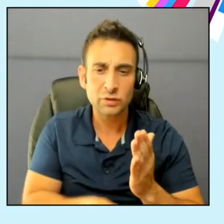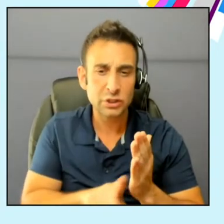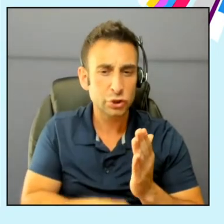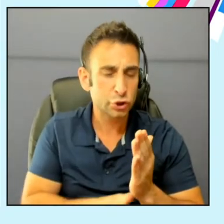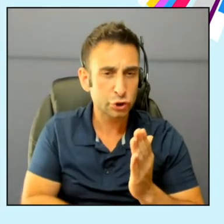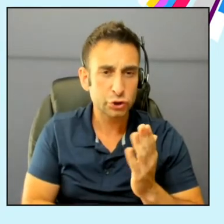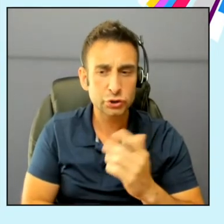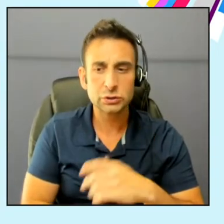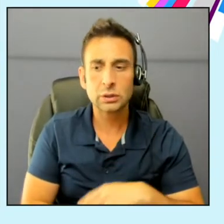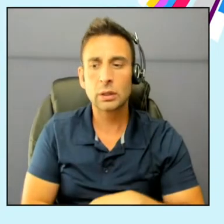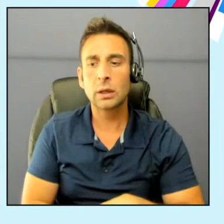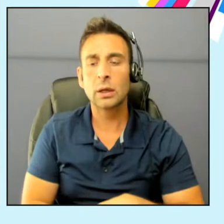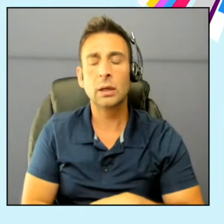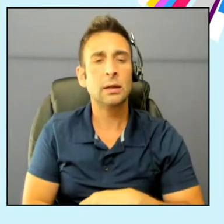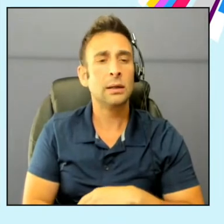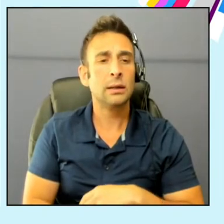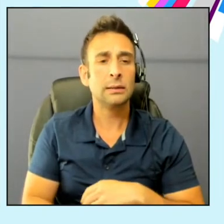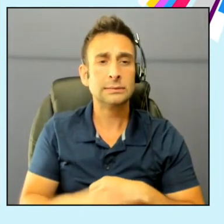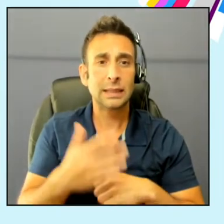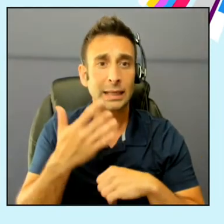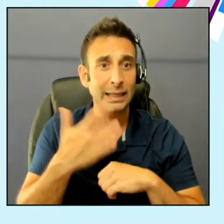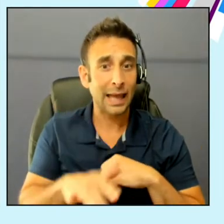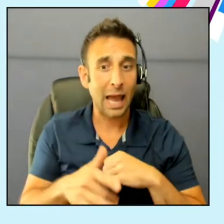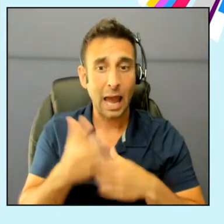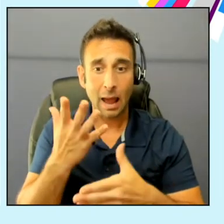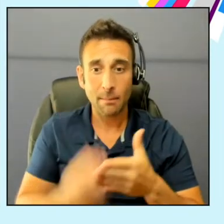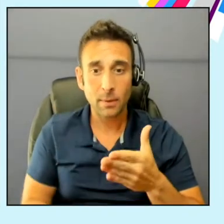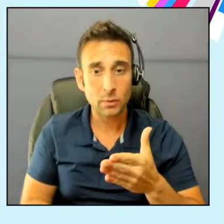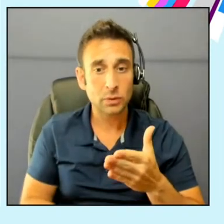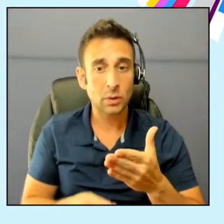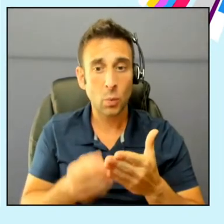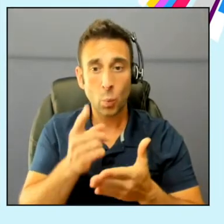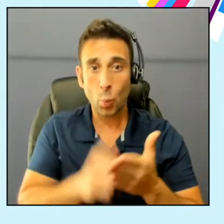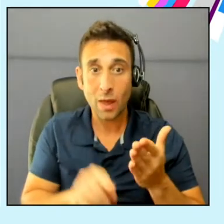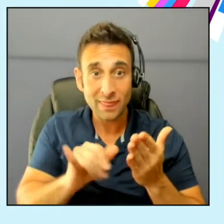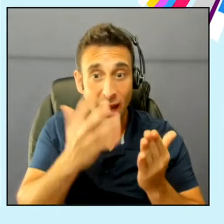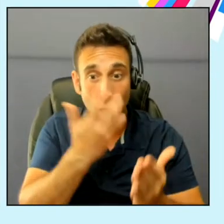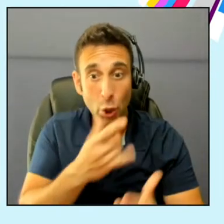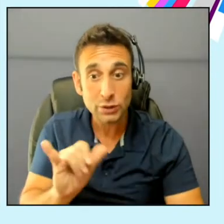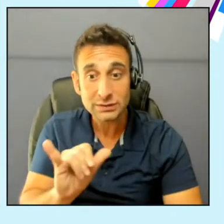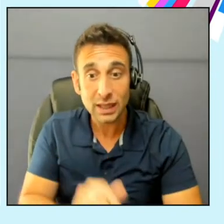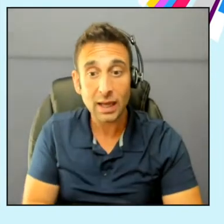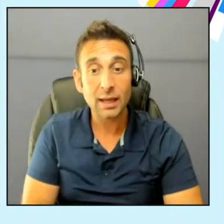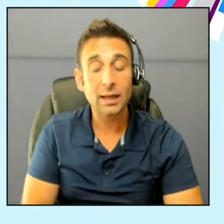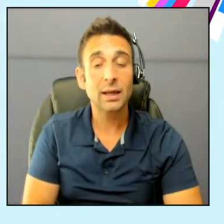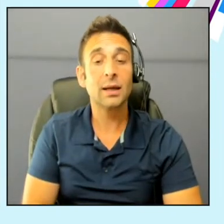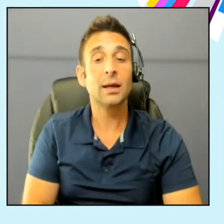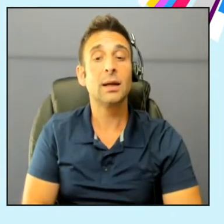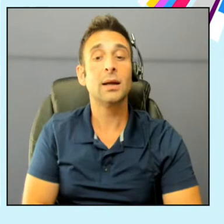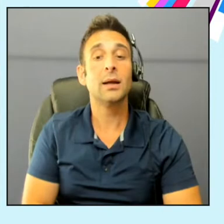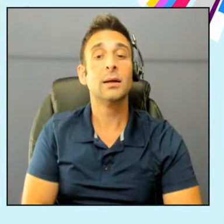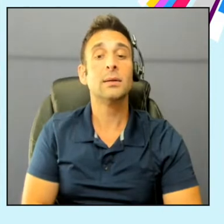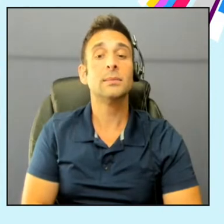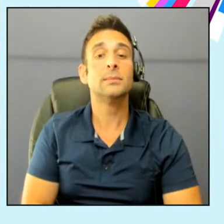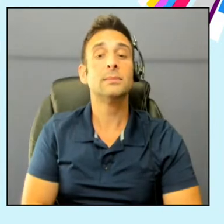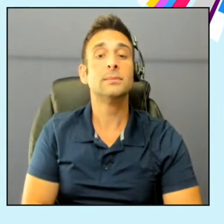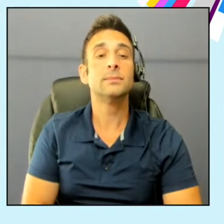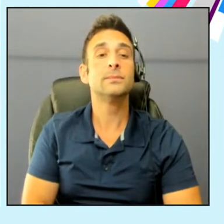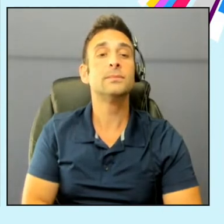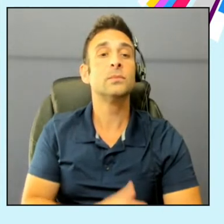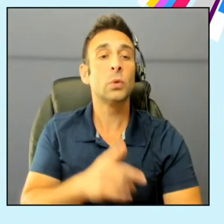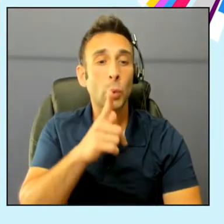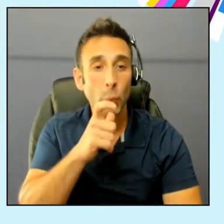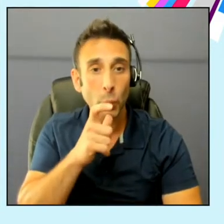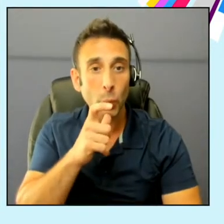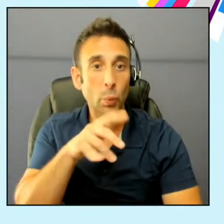really understanding what do these practices look like, who are the perpetrators of these practices, who's